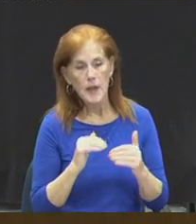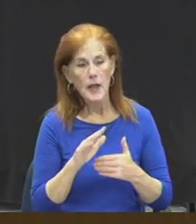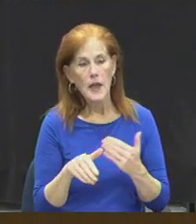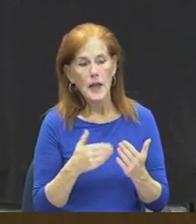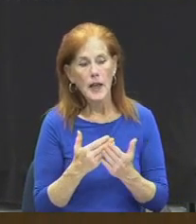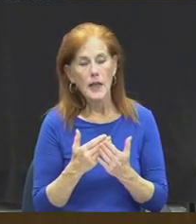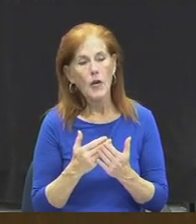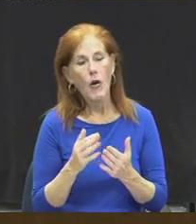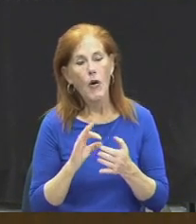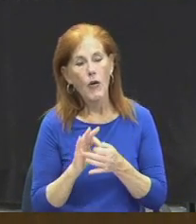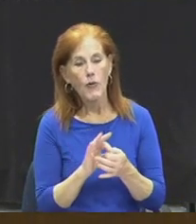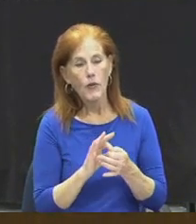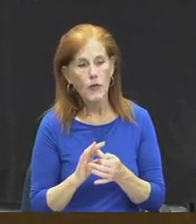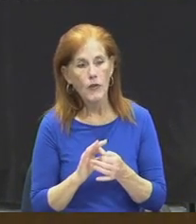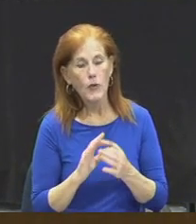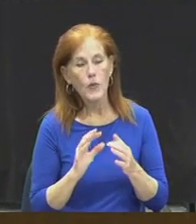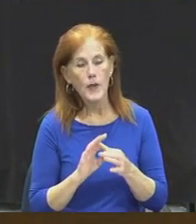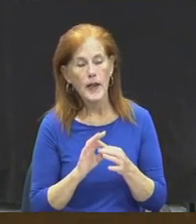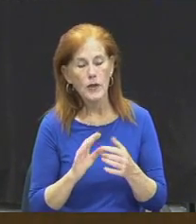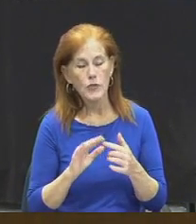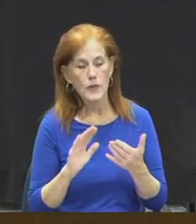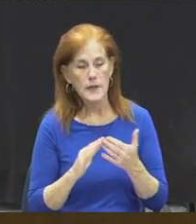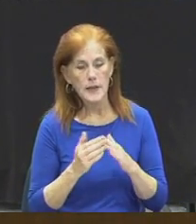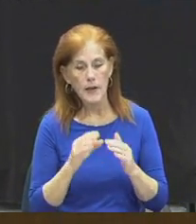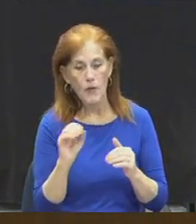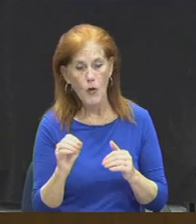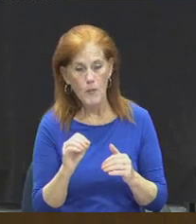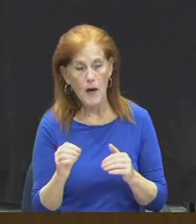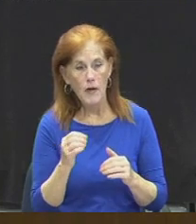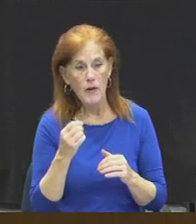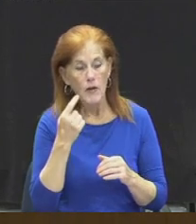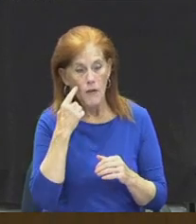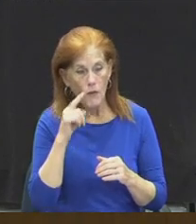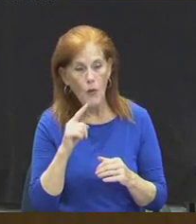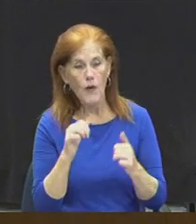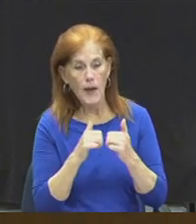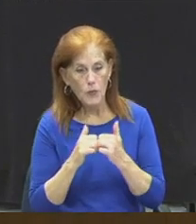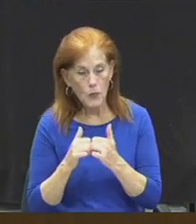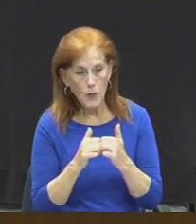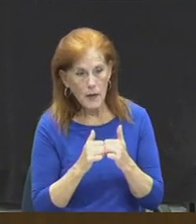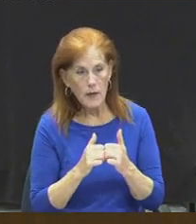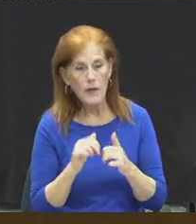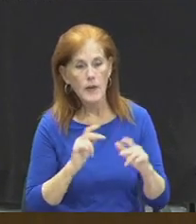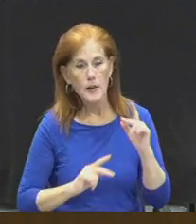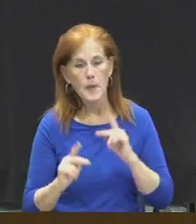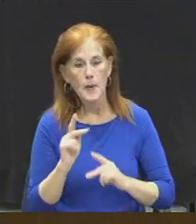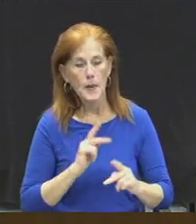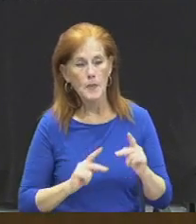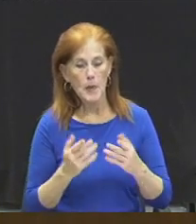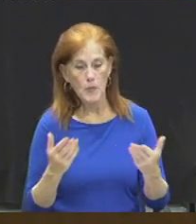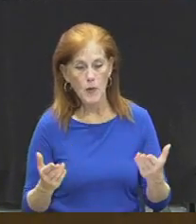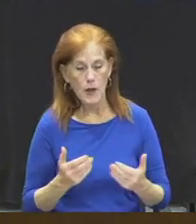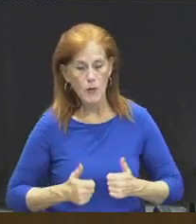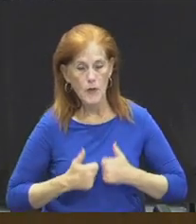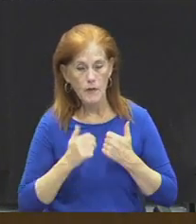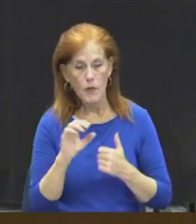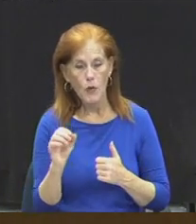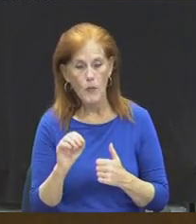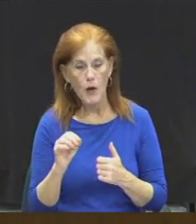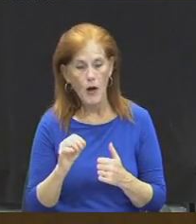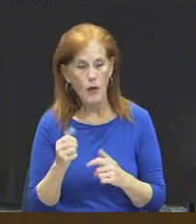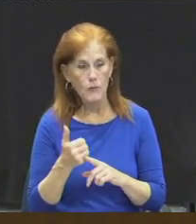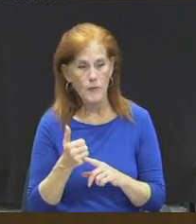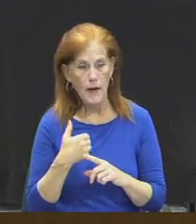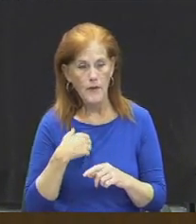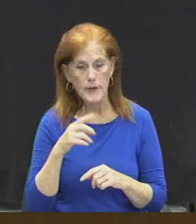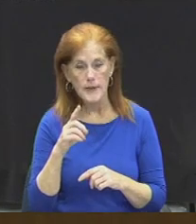all aspects related to the City of Omaha on behalf of and in cooperation with the citizens of Omaha who experience disabilities and their